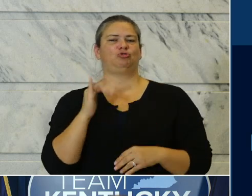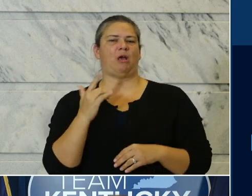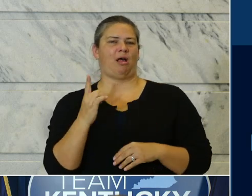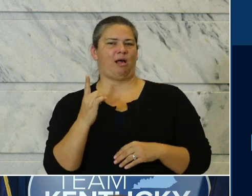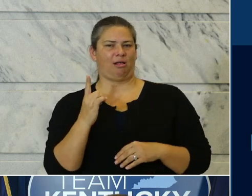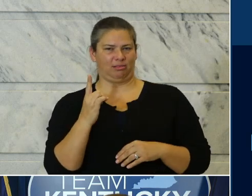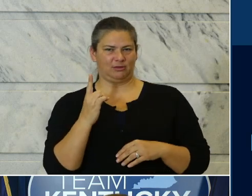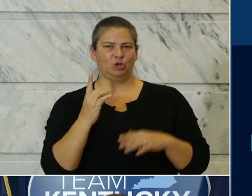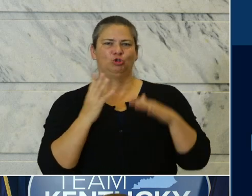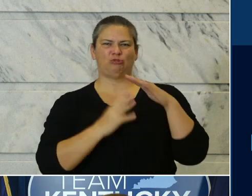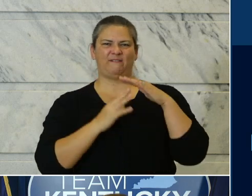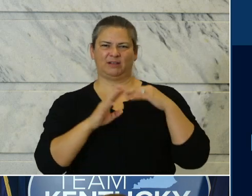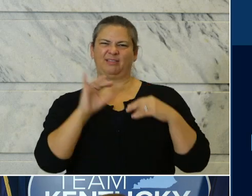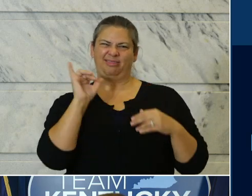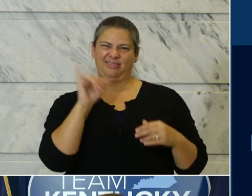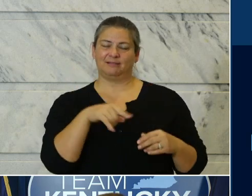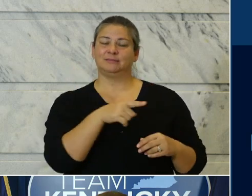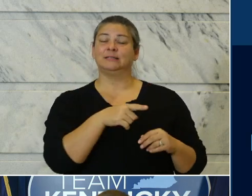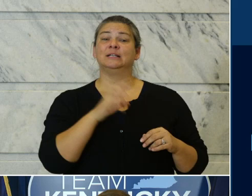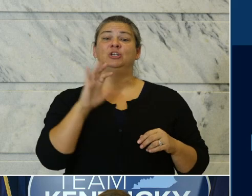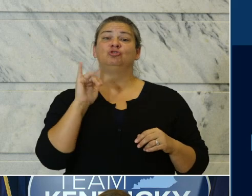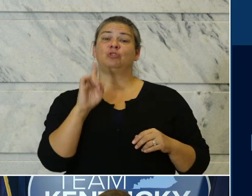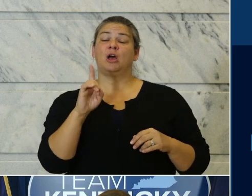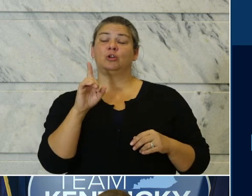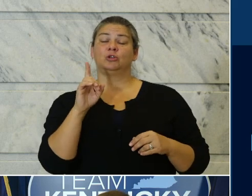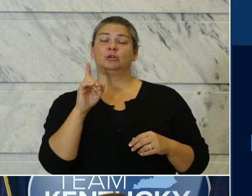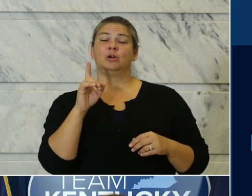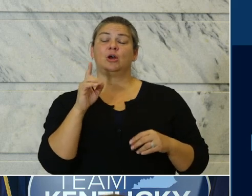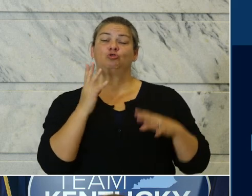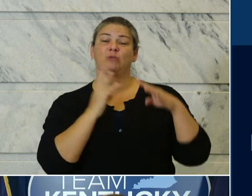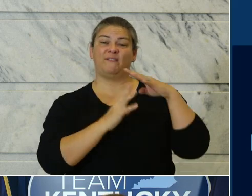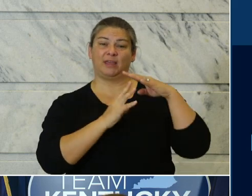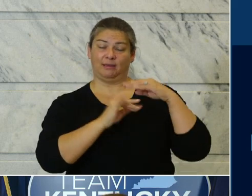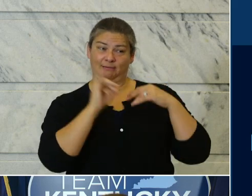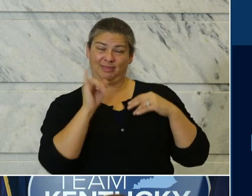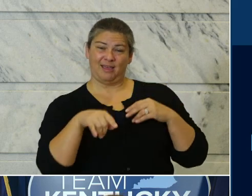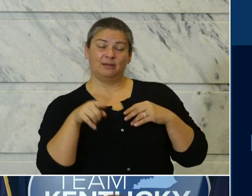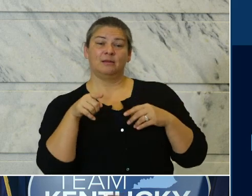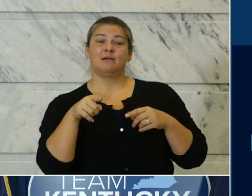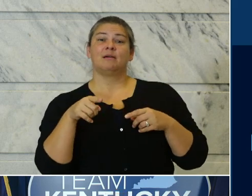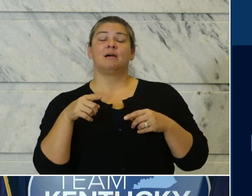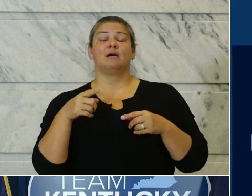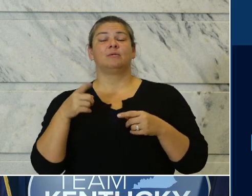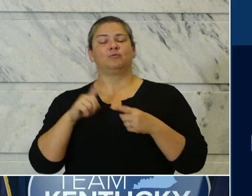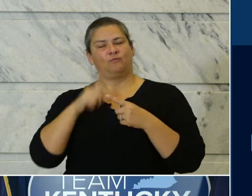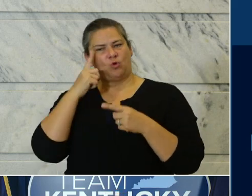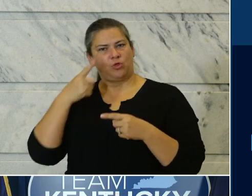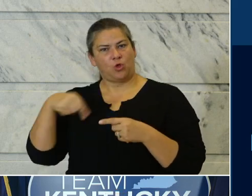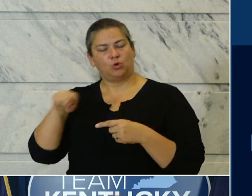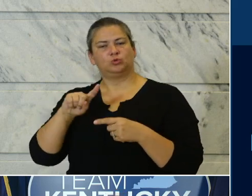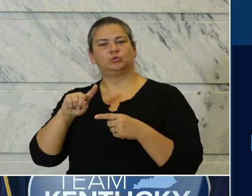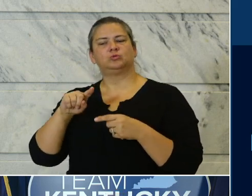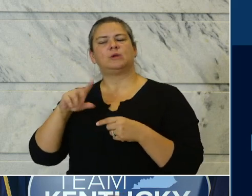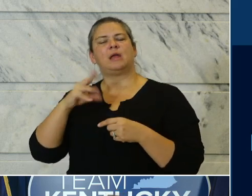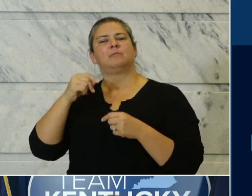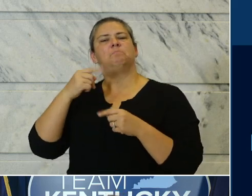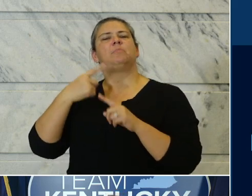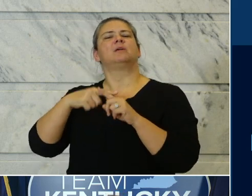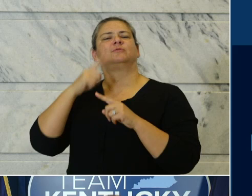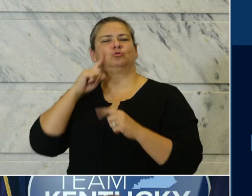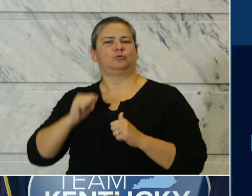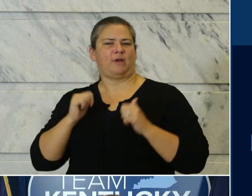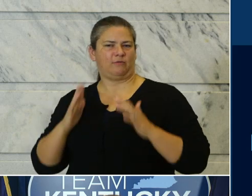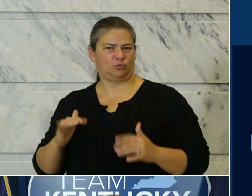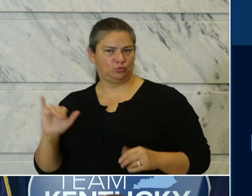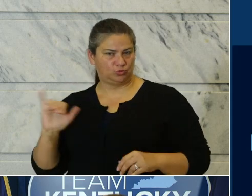awarded to DCBS to stop child trafficking and provide support to survivors. The grant is titled Improving Outcomes for